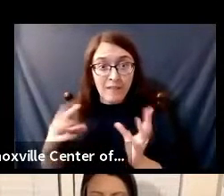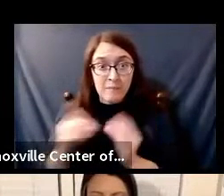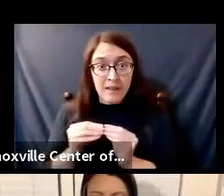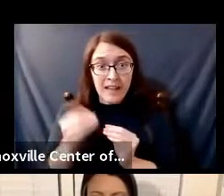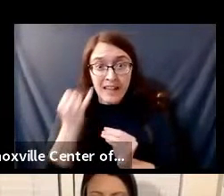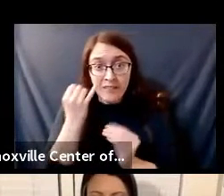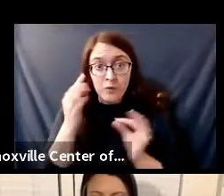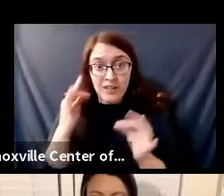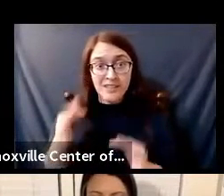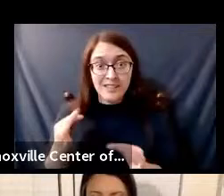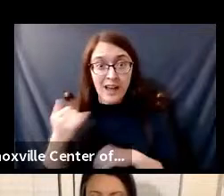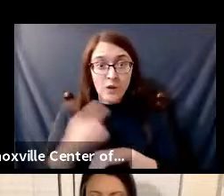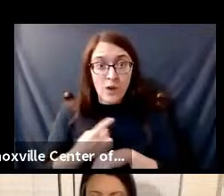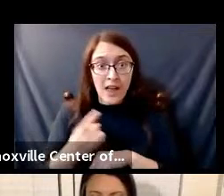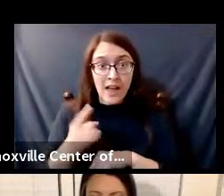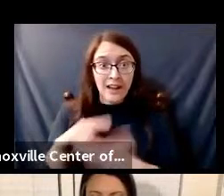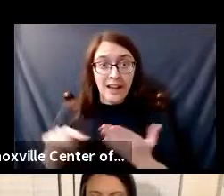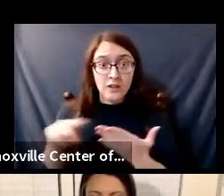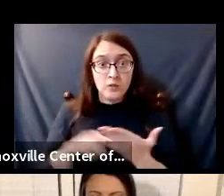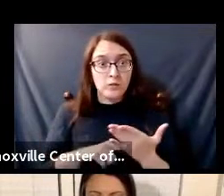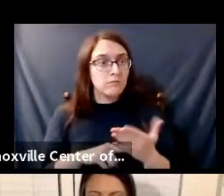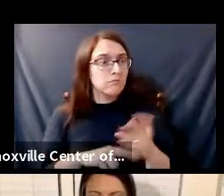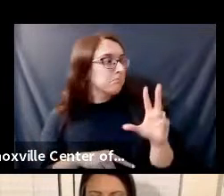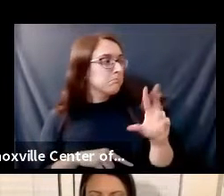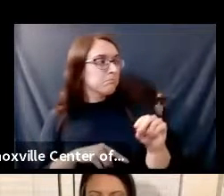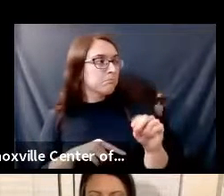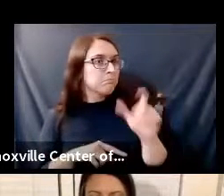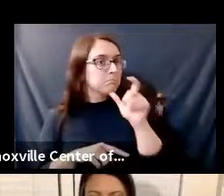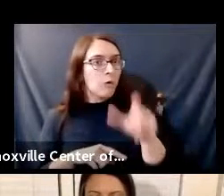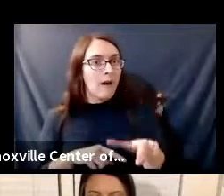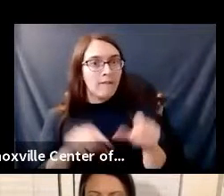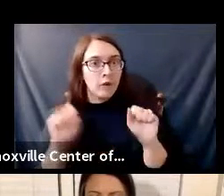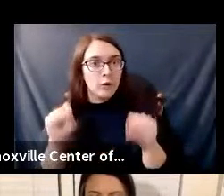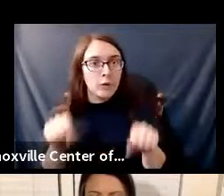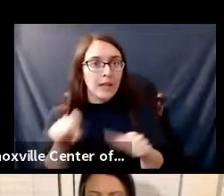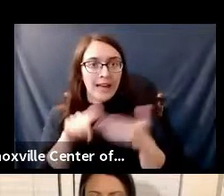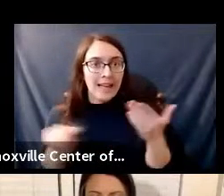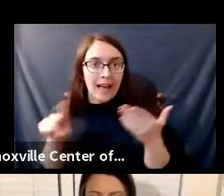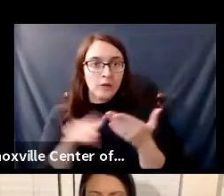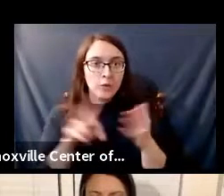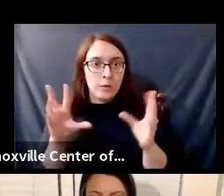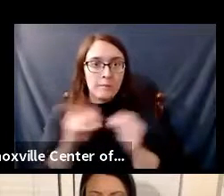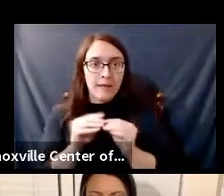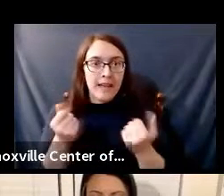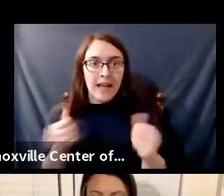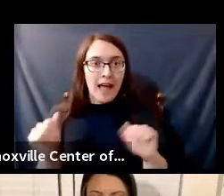cancel? No. You can cancel a meeting anytime.